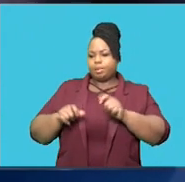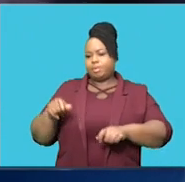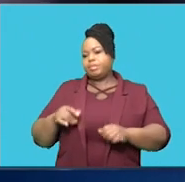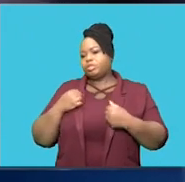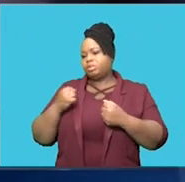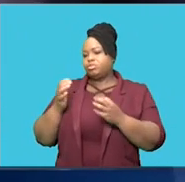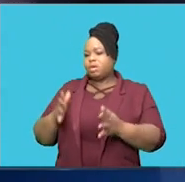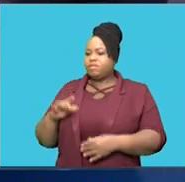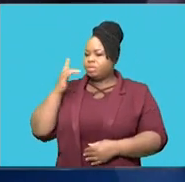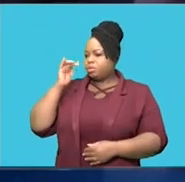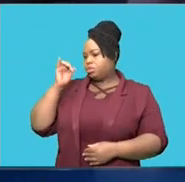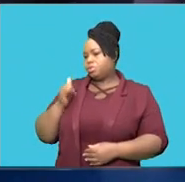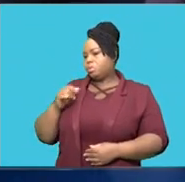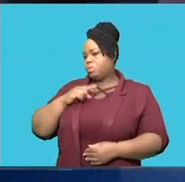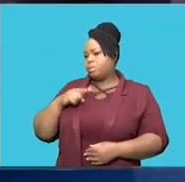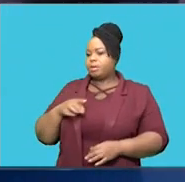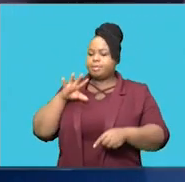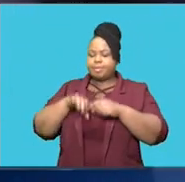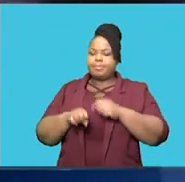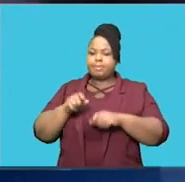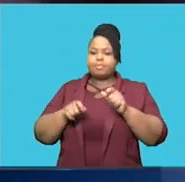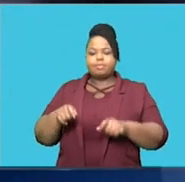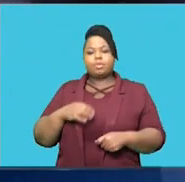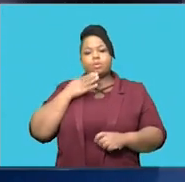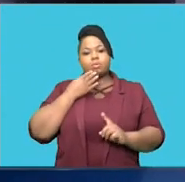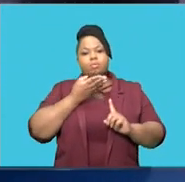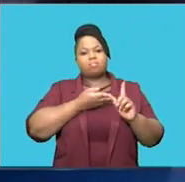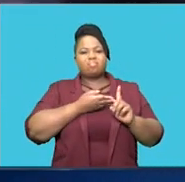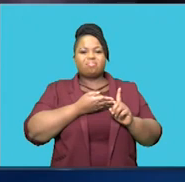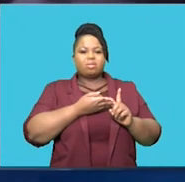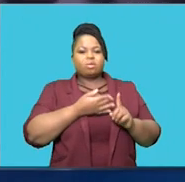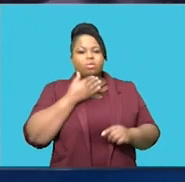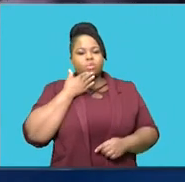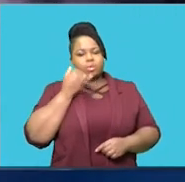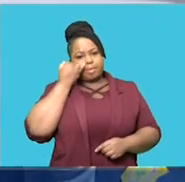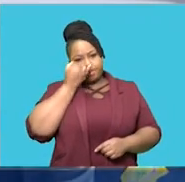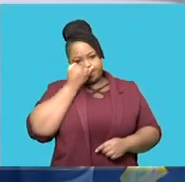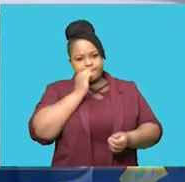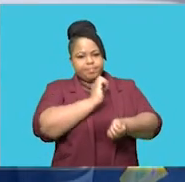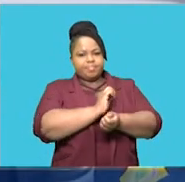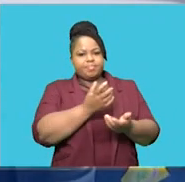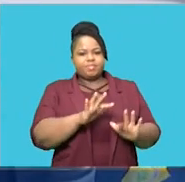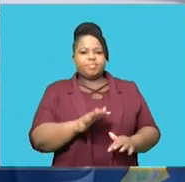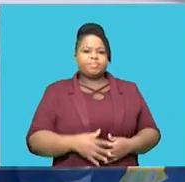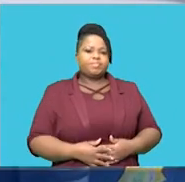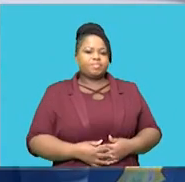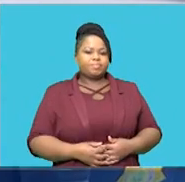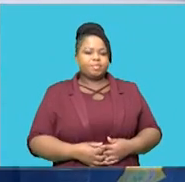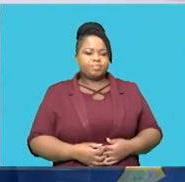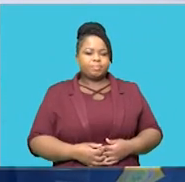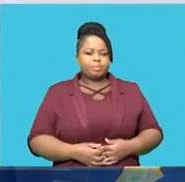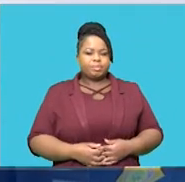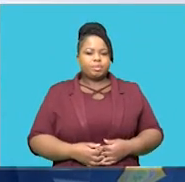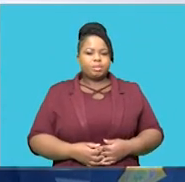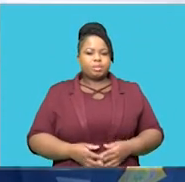nakwizithuthi. Nalapho ke kwabanjwa kwabanye umrhanelwa ofunyaniswe neziyobisi. The roadblock,